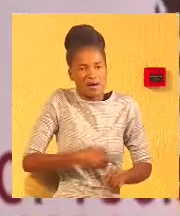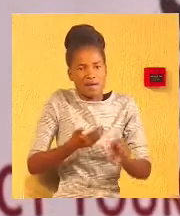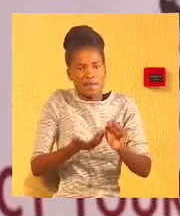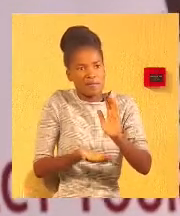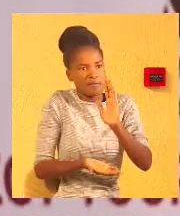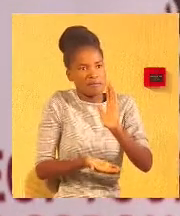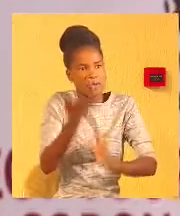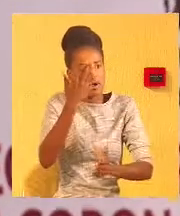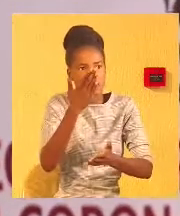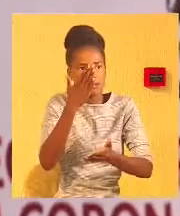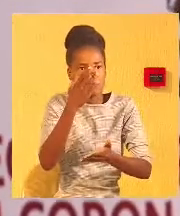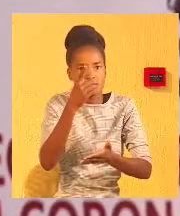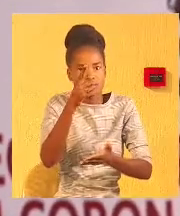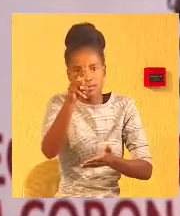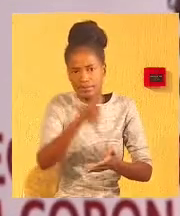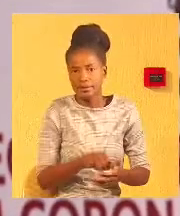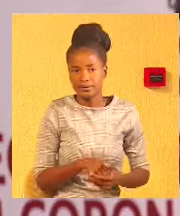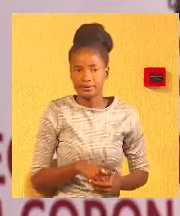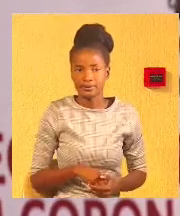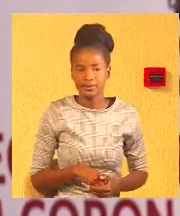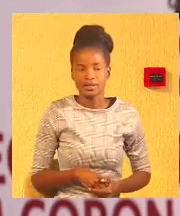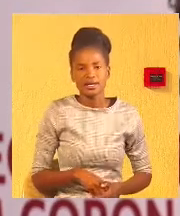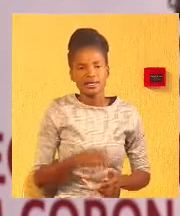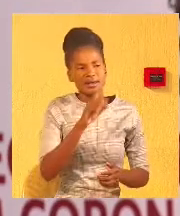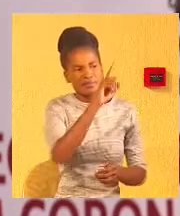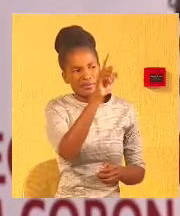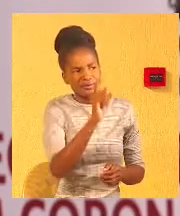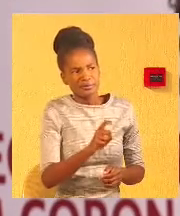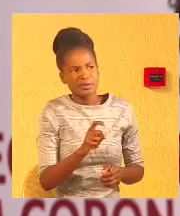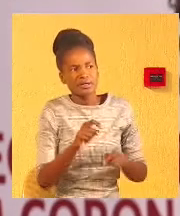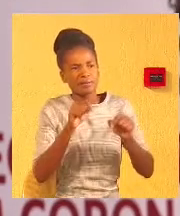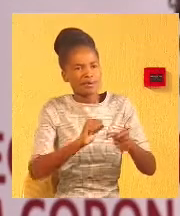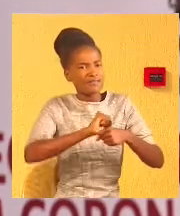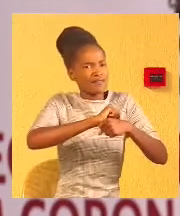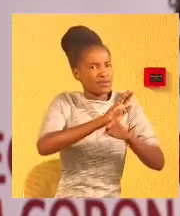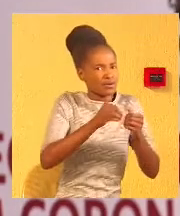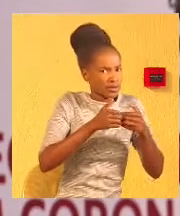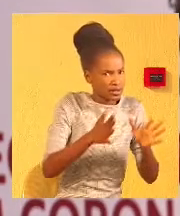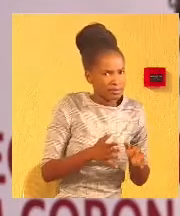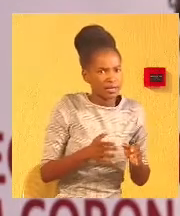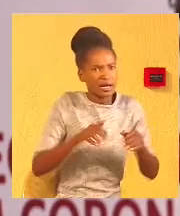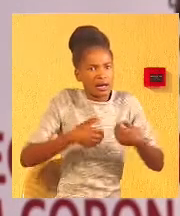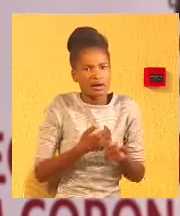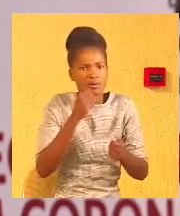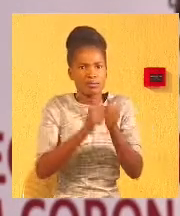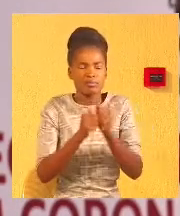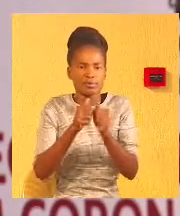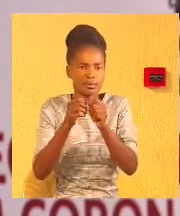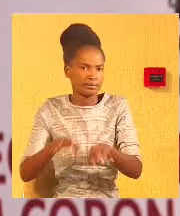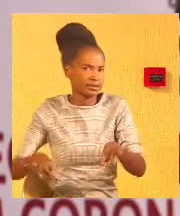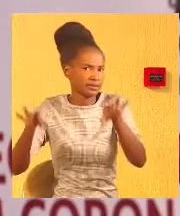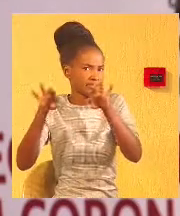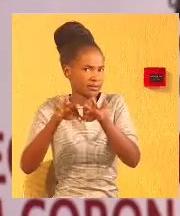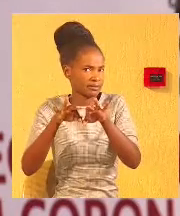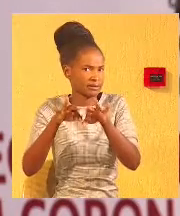national perspective, how has the agricultural sector been impacted by COVID-19, whether it's from the farmer side or the